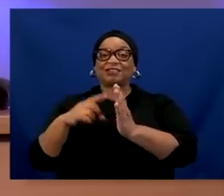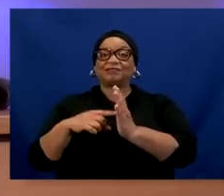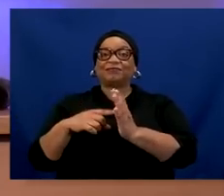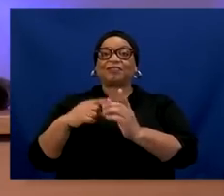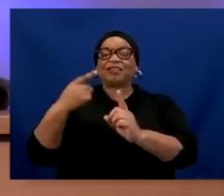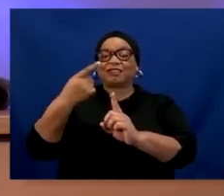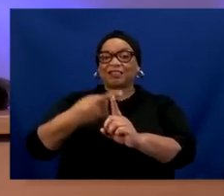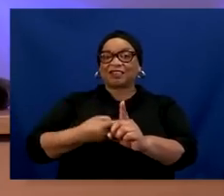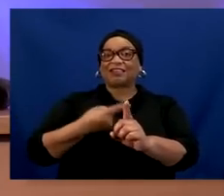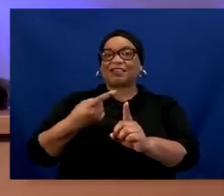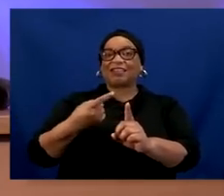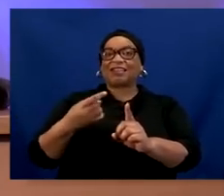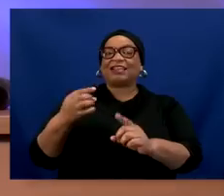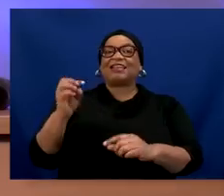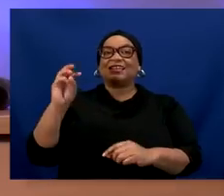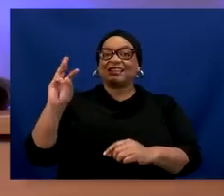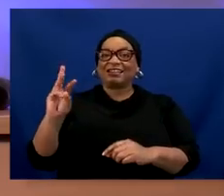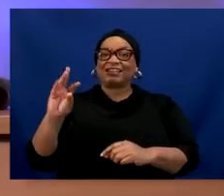six-month runway.